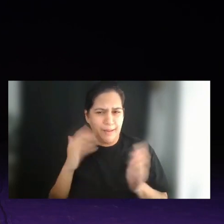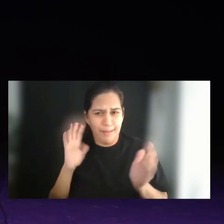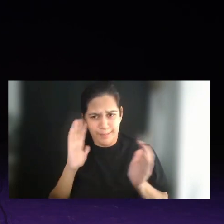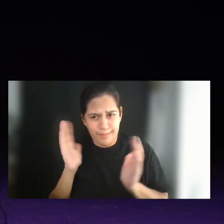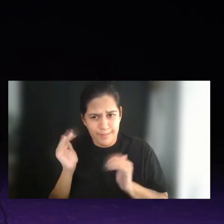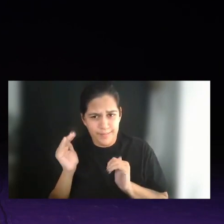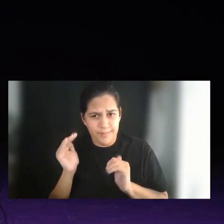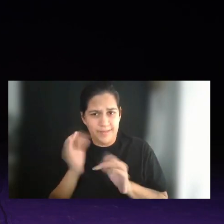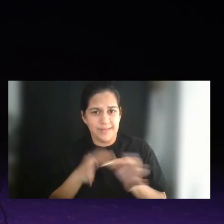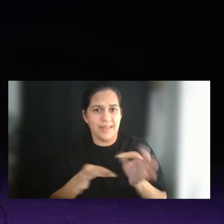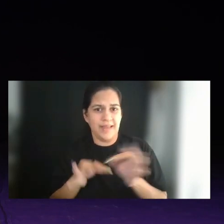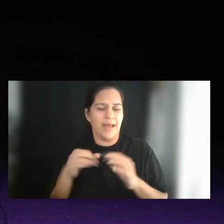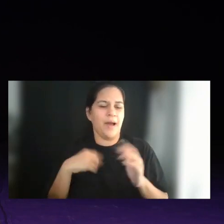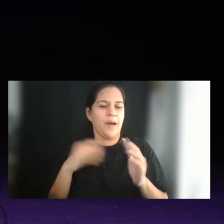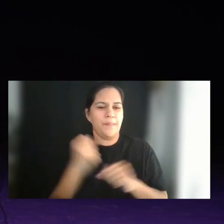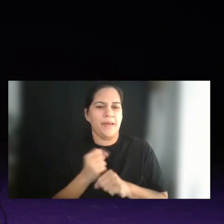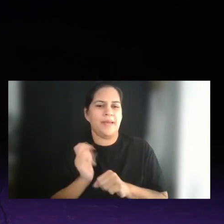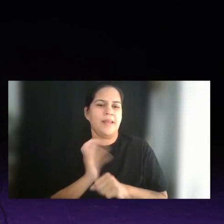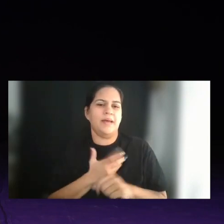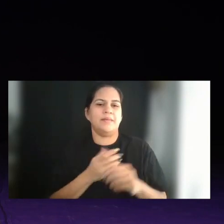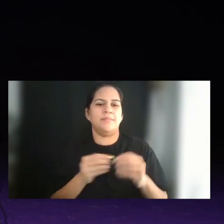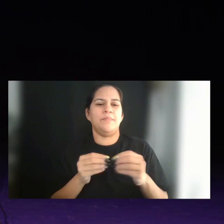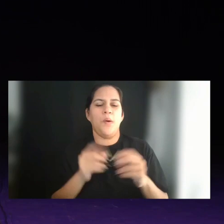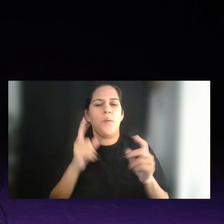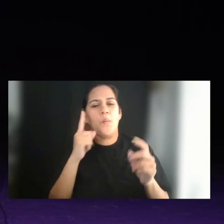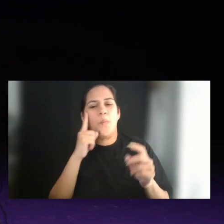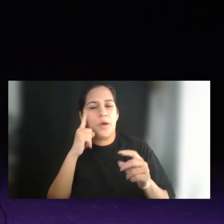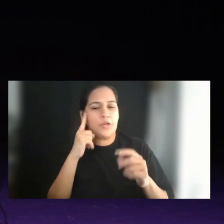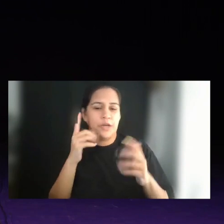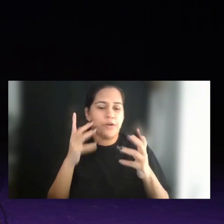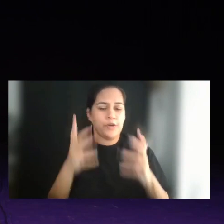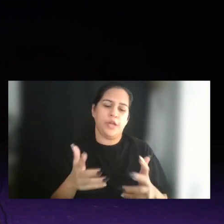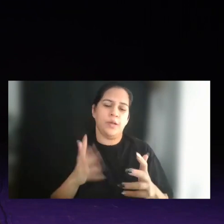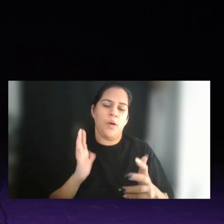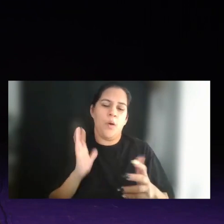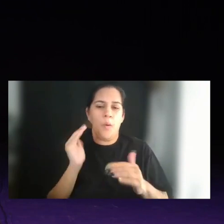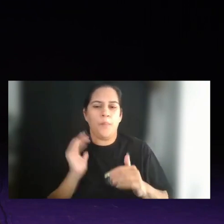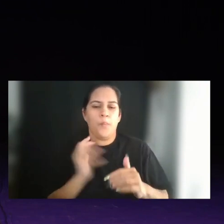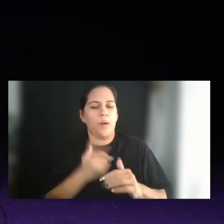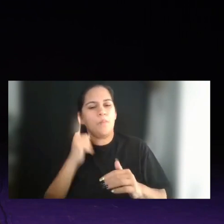making us wanderers. I hope we're wondering more.